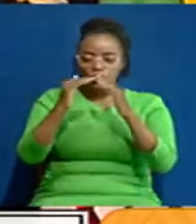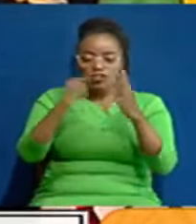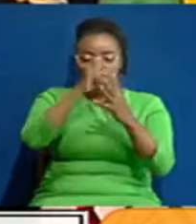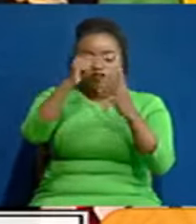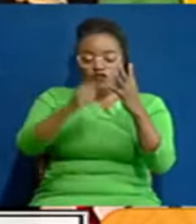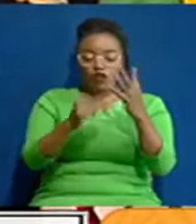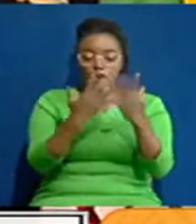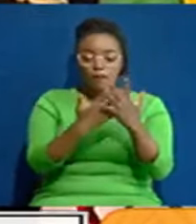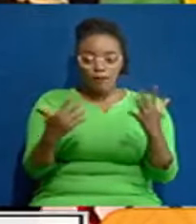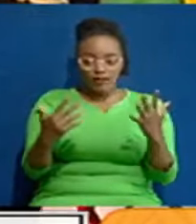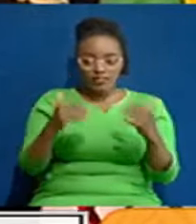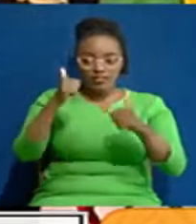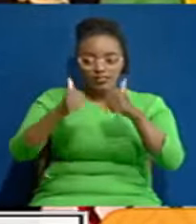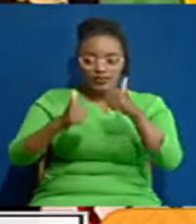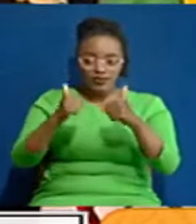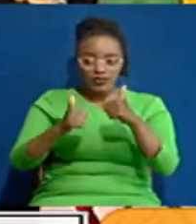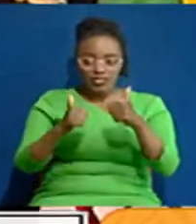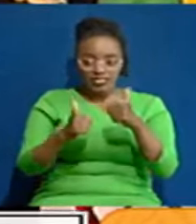properties